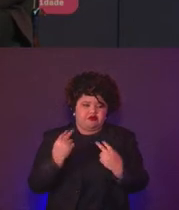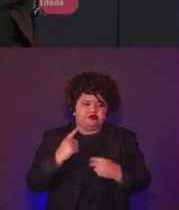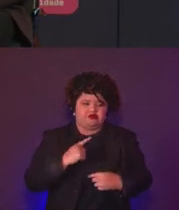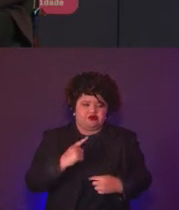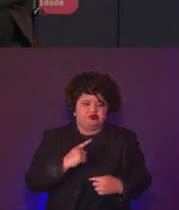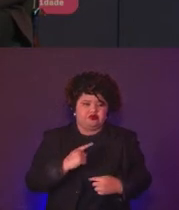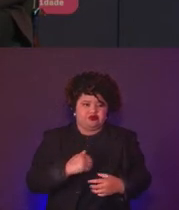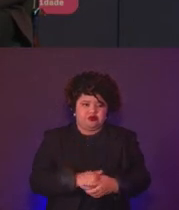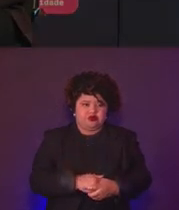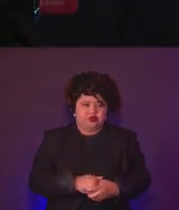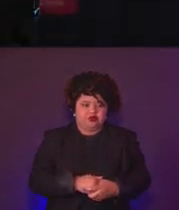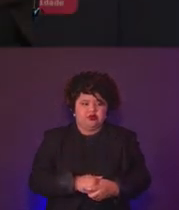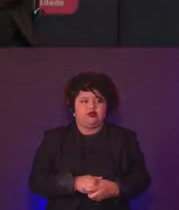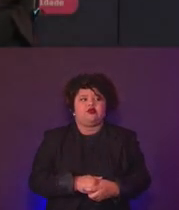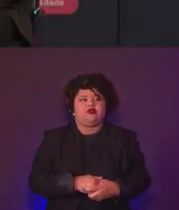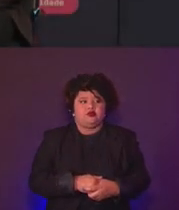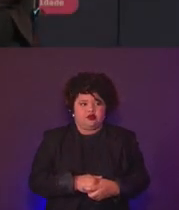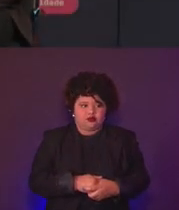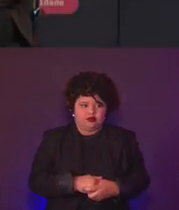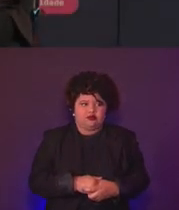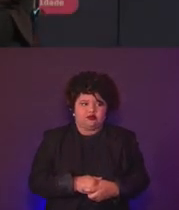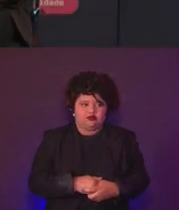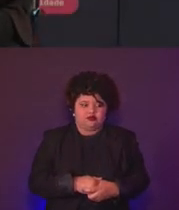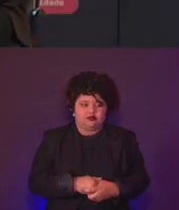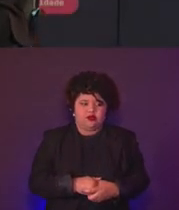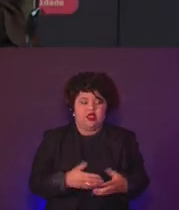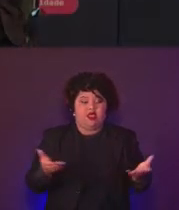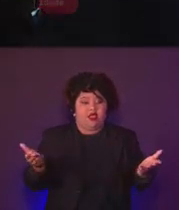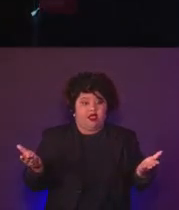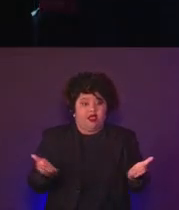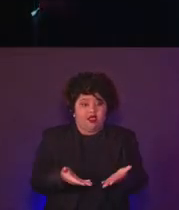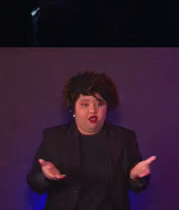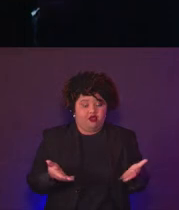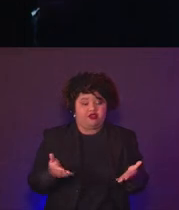Yeah. And so now Jennifer LaFleur.